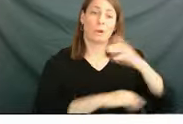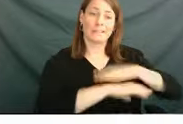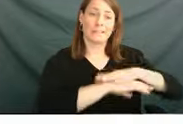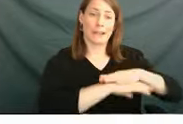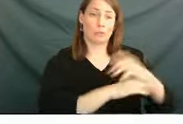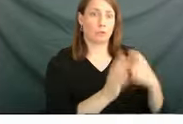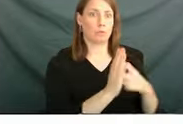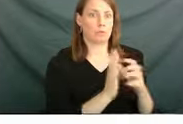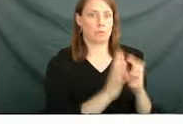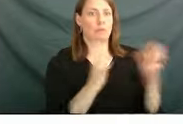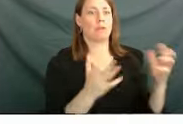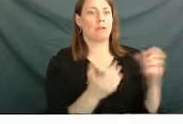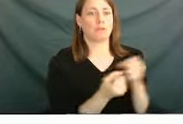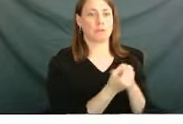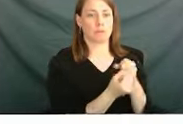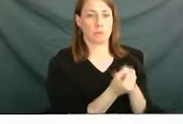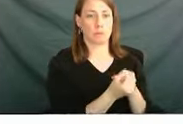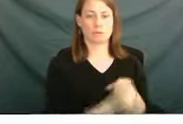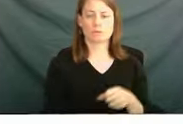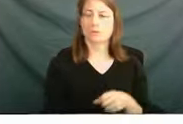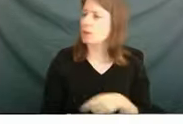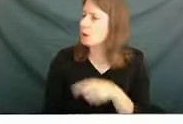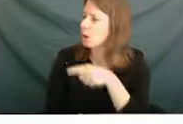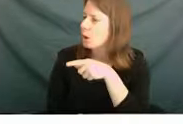the inverse of addition?